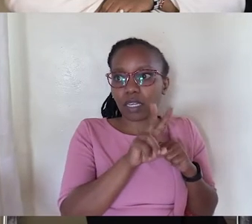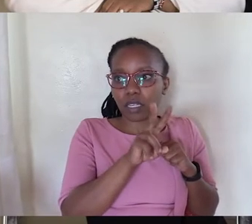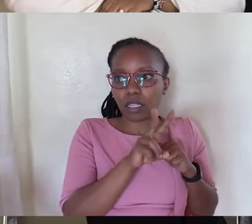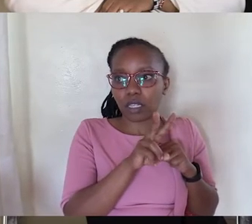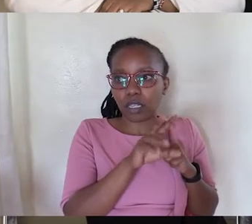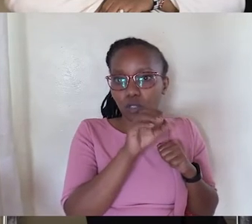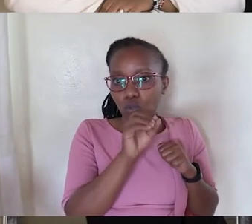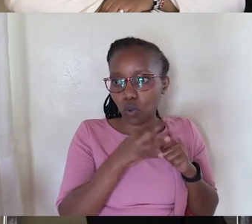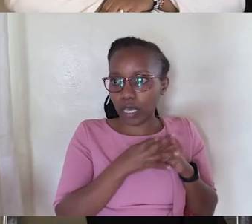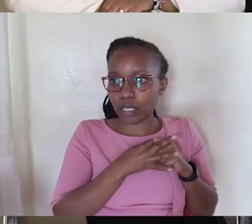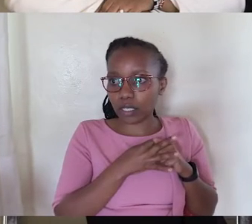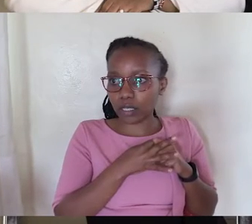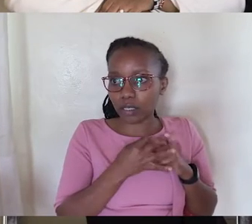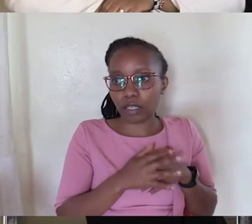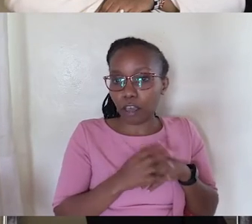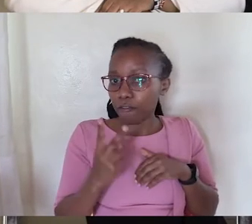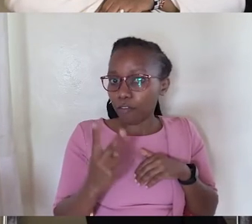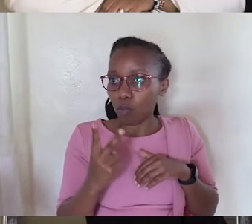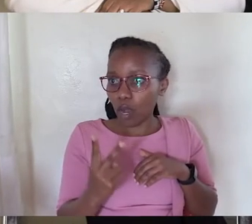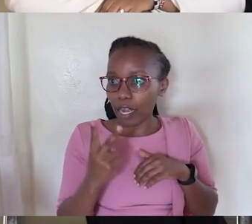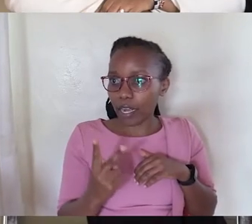16th, 2008. February